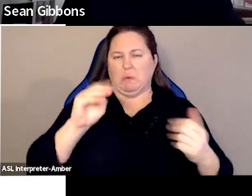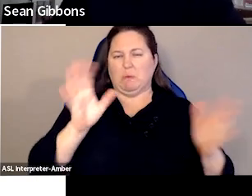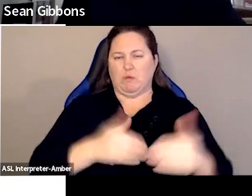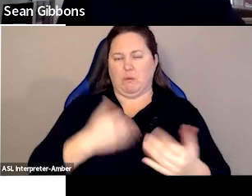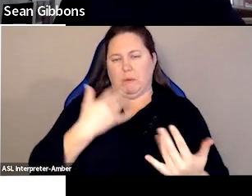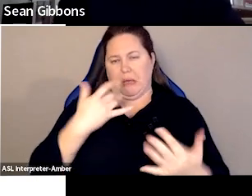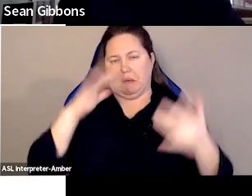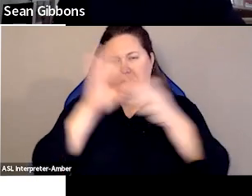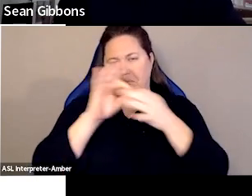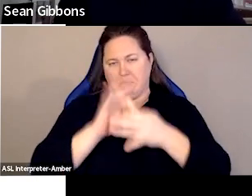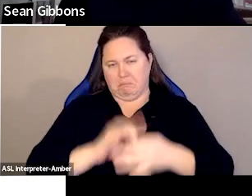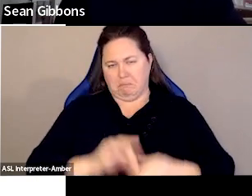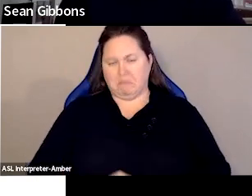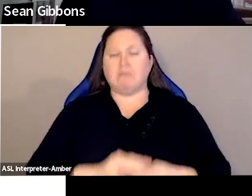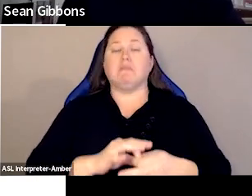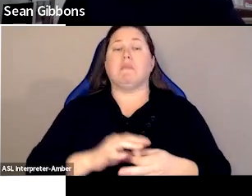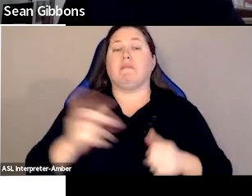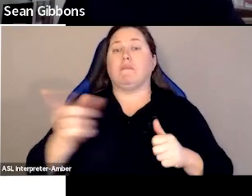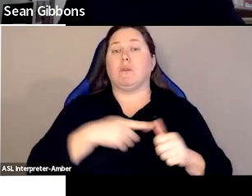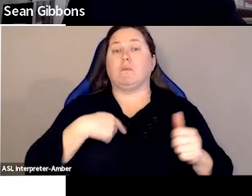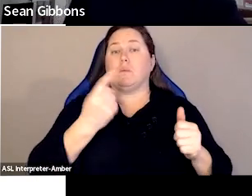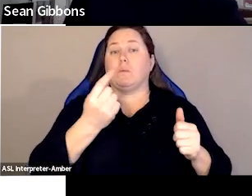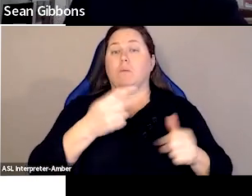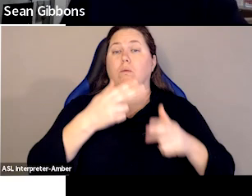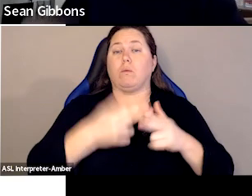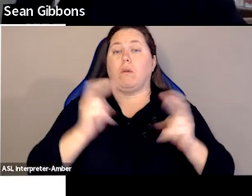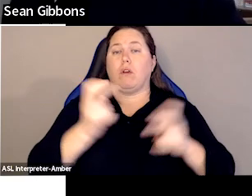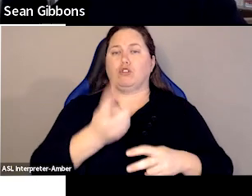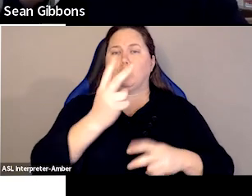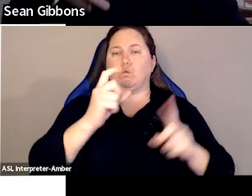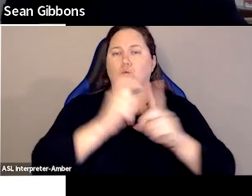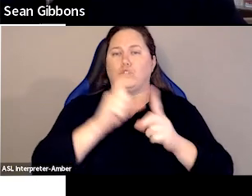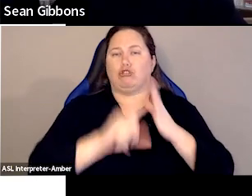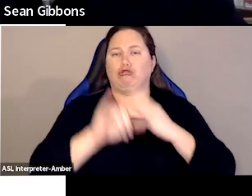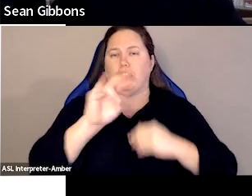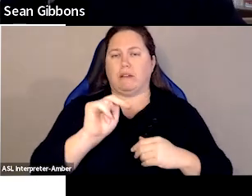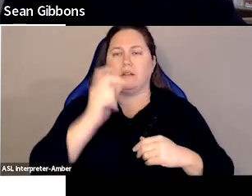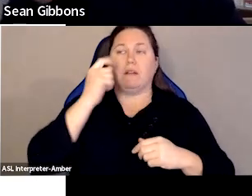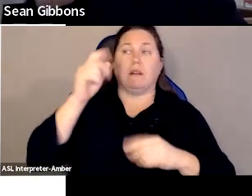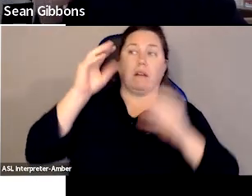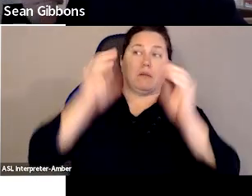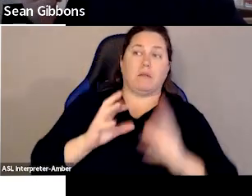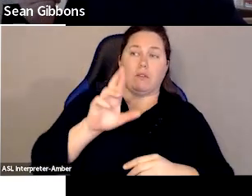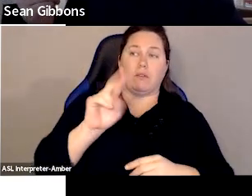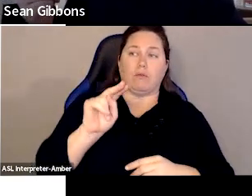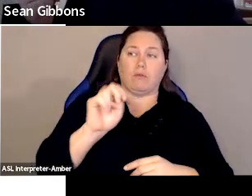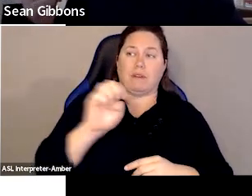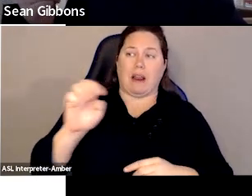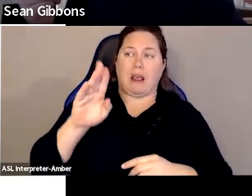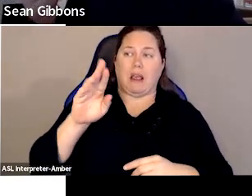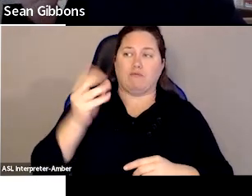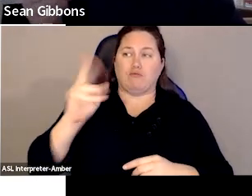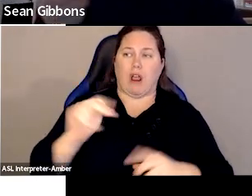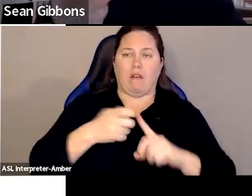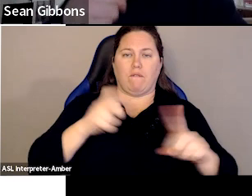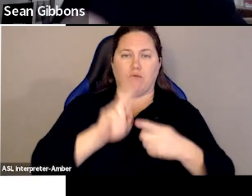a habit we've had now for a while, which is this two-word check-in. This is something that we borrow from Professor Brene Brown down at the University of